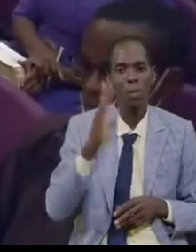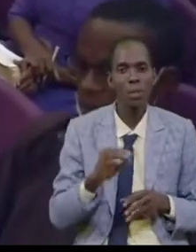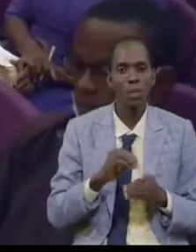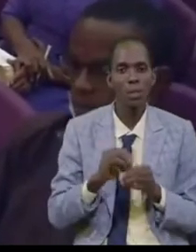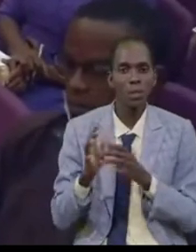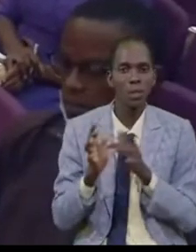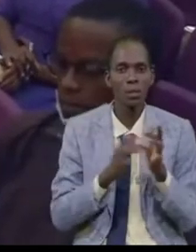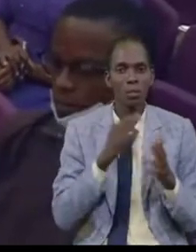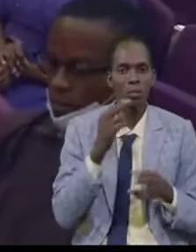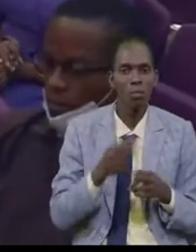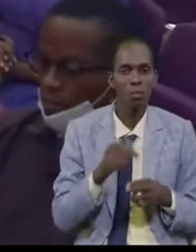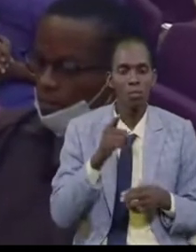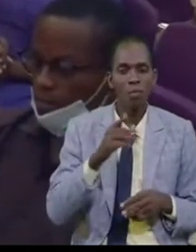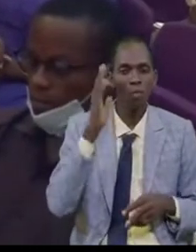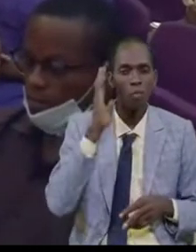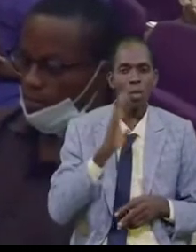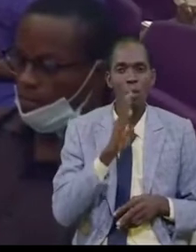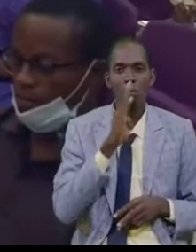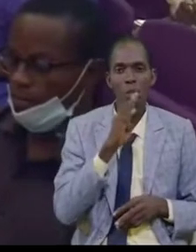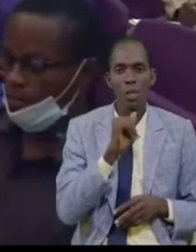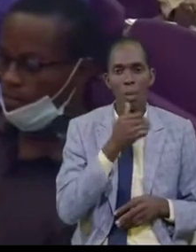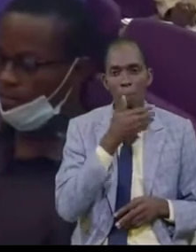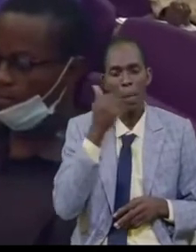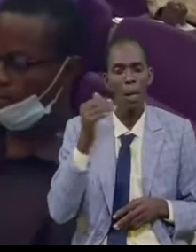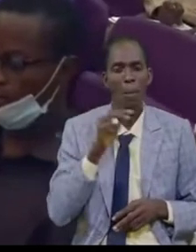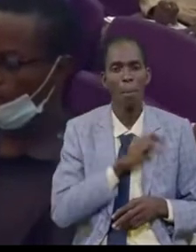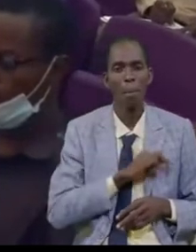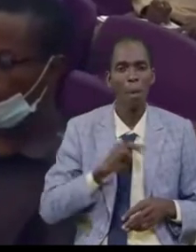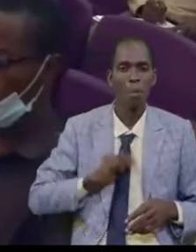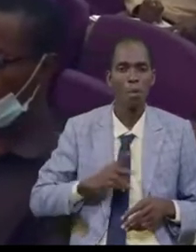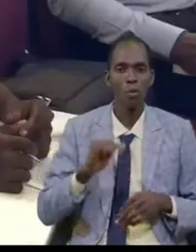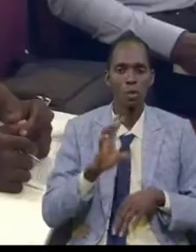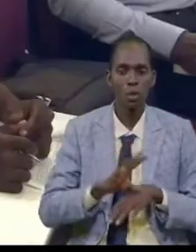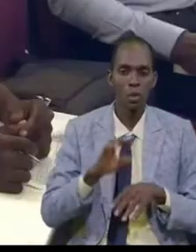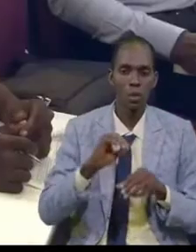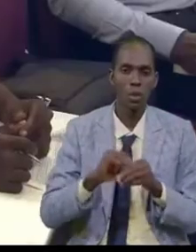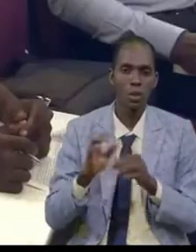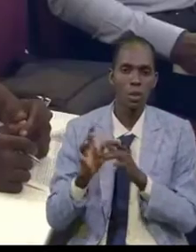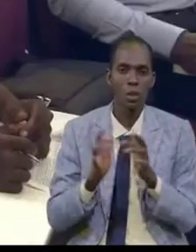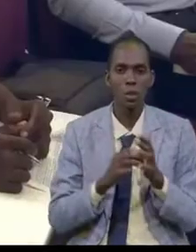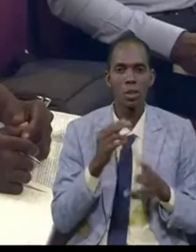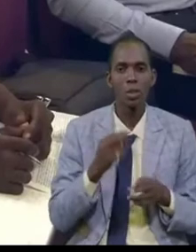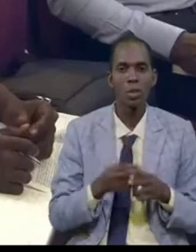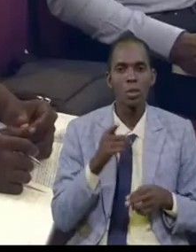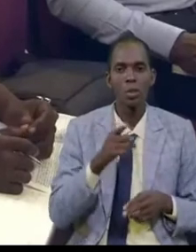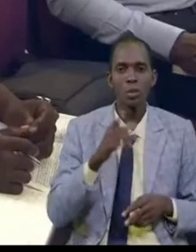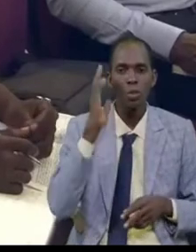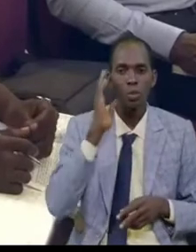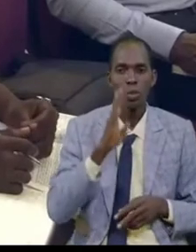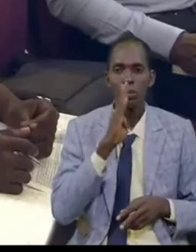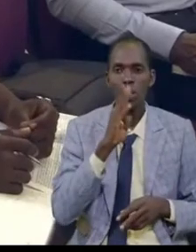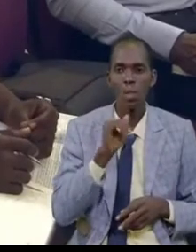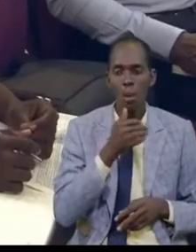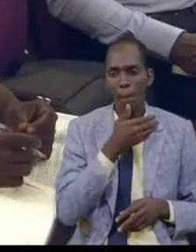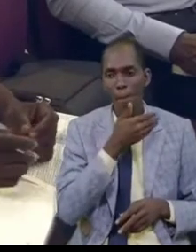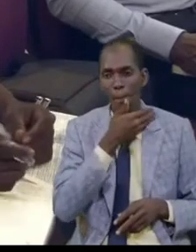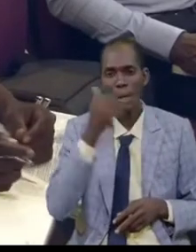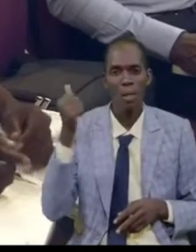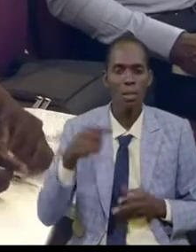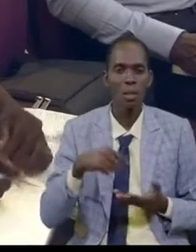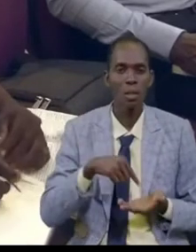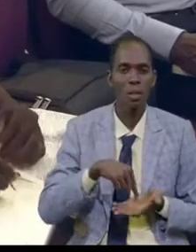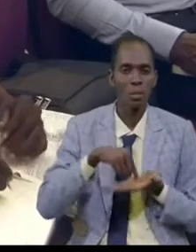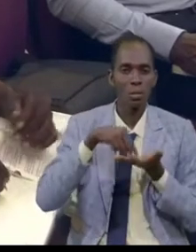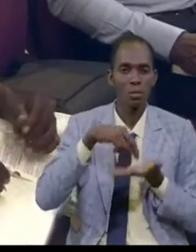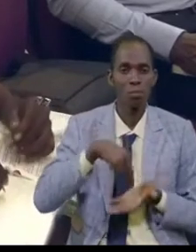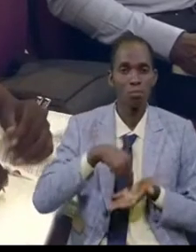Amen. You'll be a better member of the church. Amen. You'll be a better ambassador of Christ